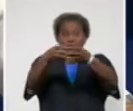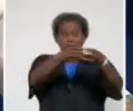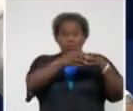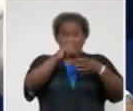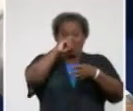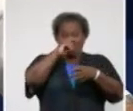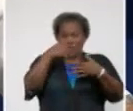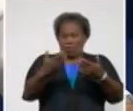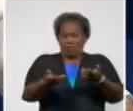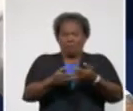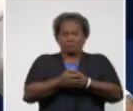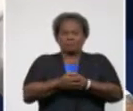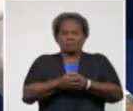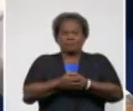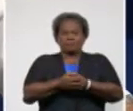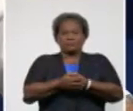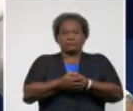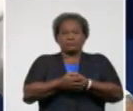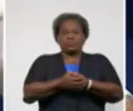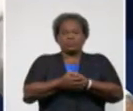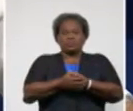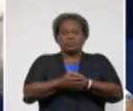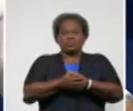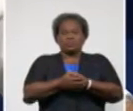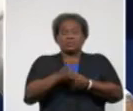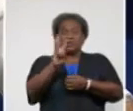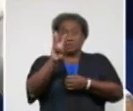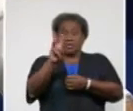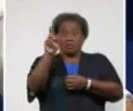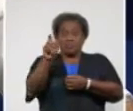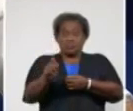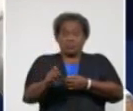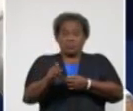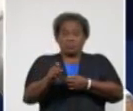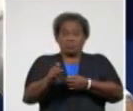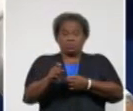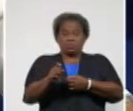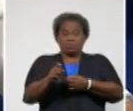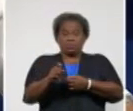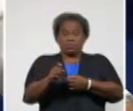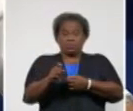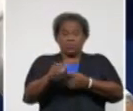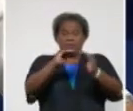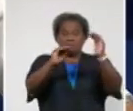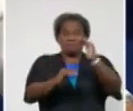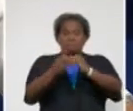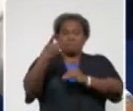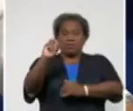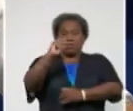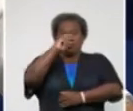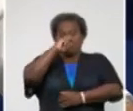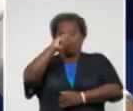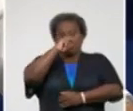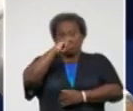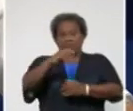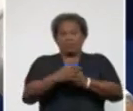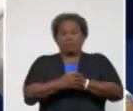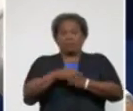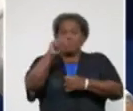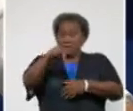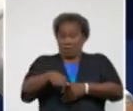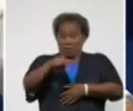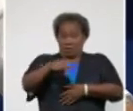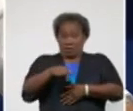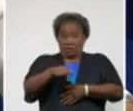415 of the 484, or 85.7%, have recovered from the virus and